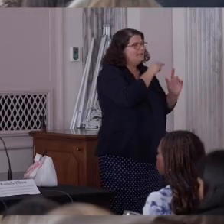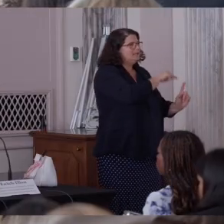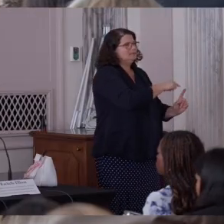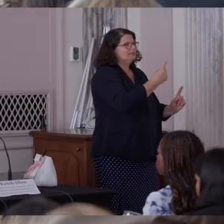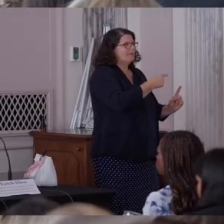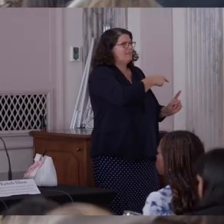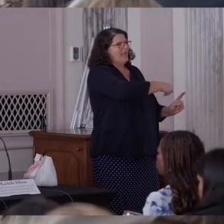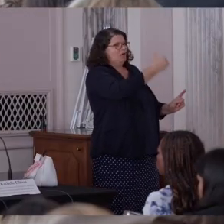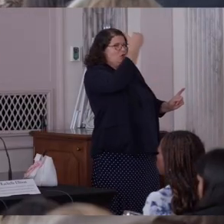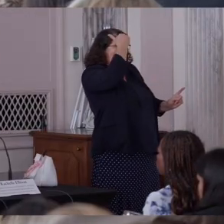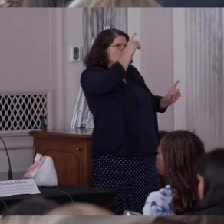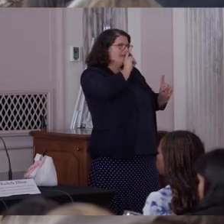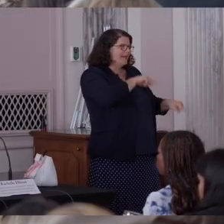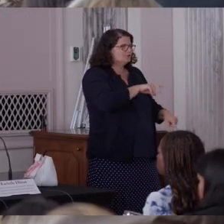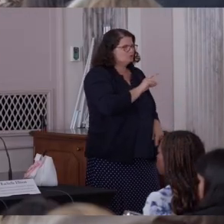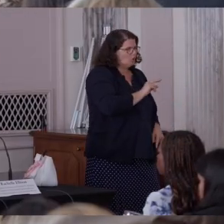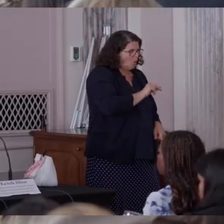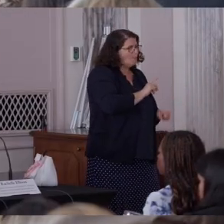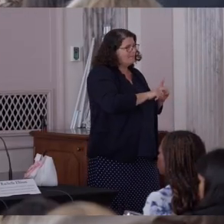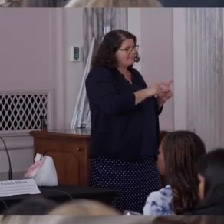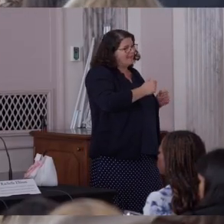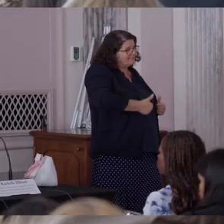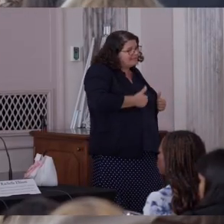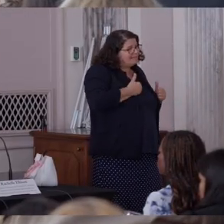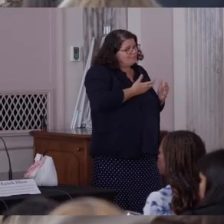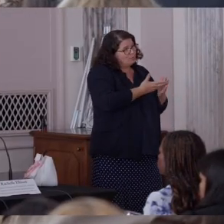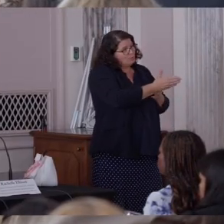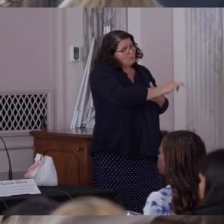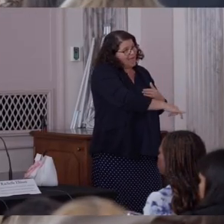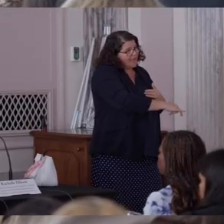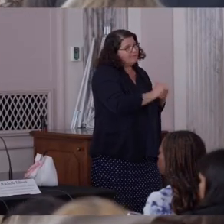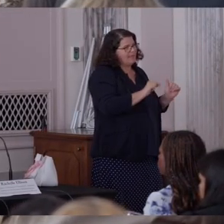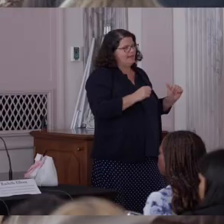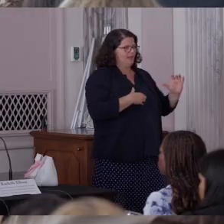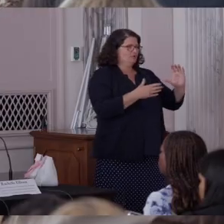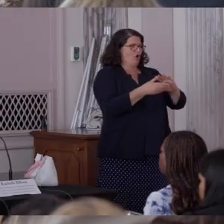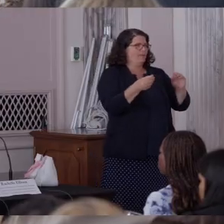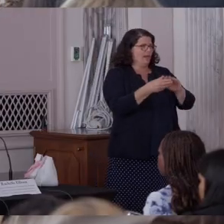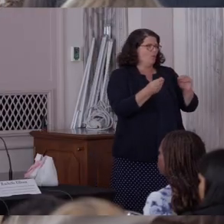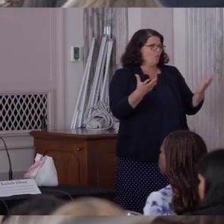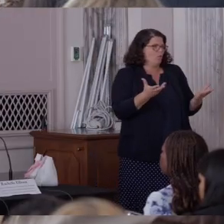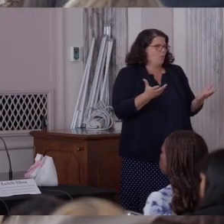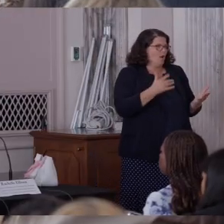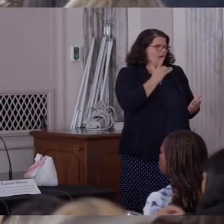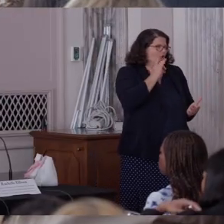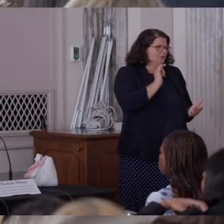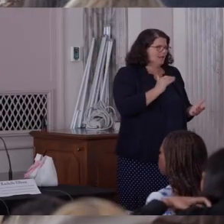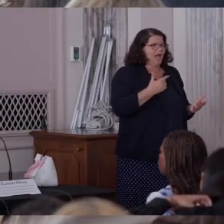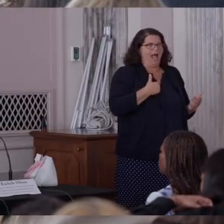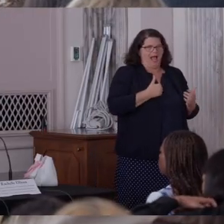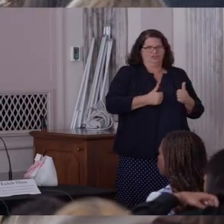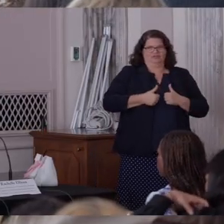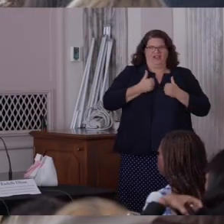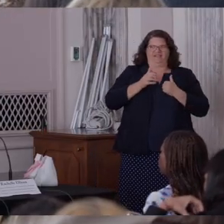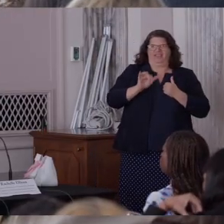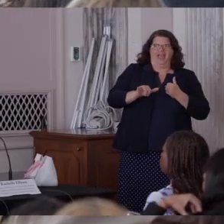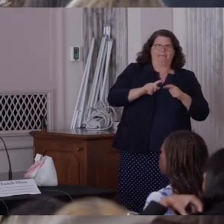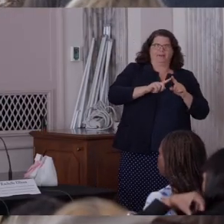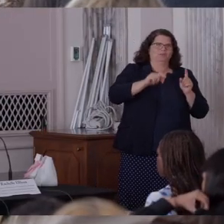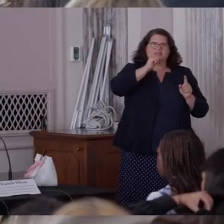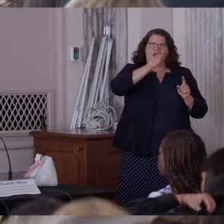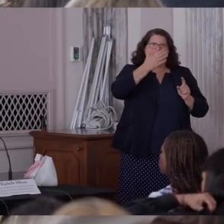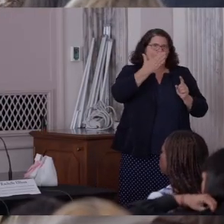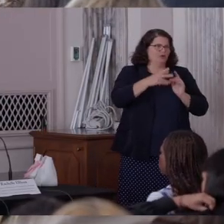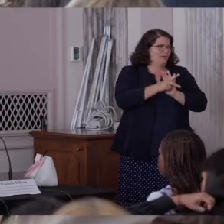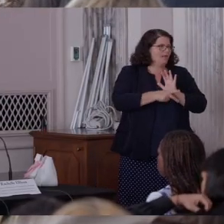that they know the answers, but what they know is what they've been able to survive that wasn't a good policy. And so that